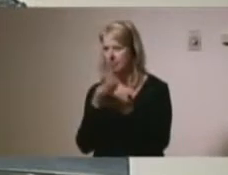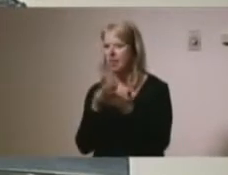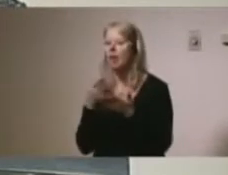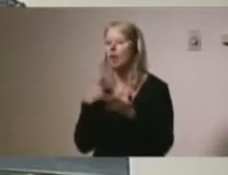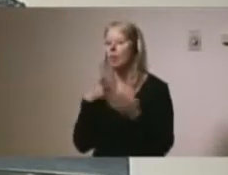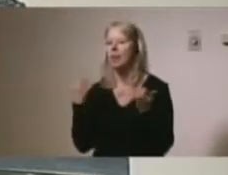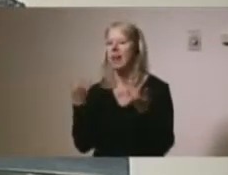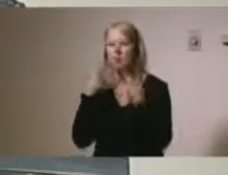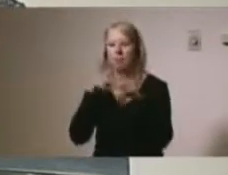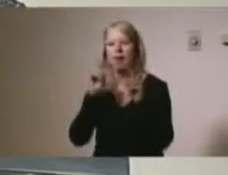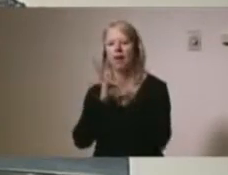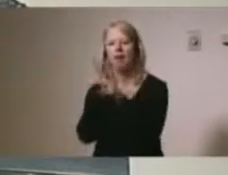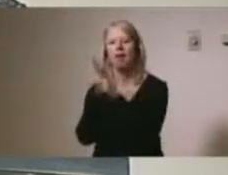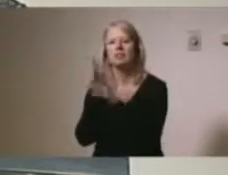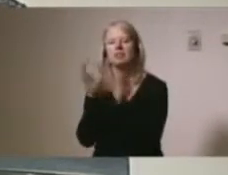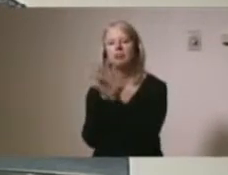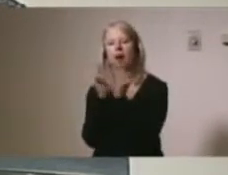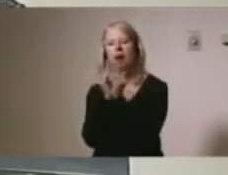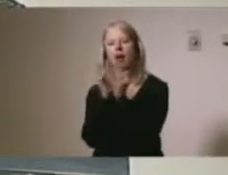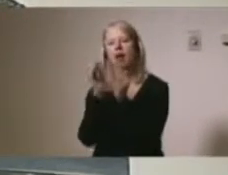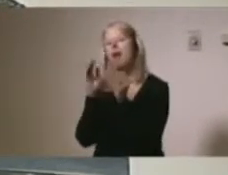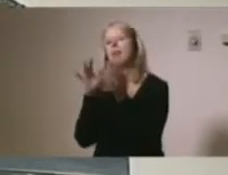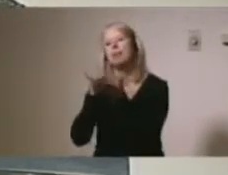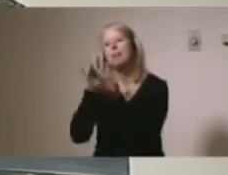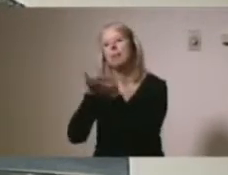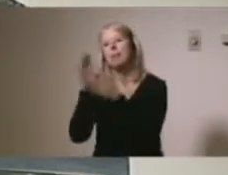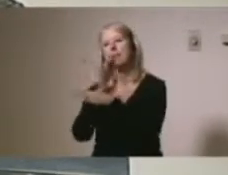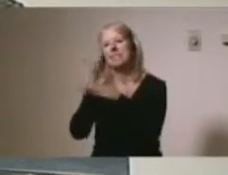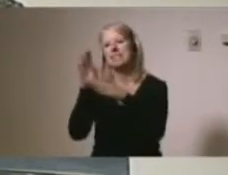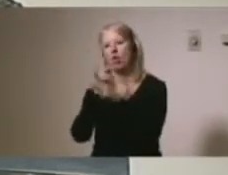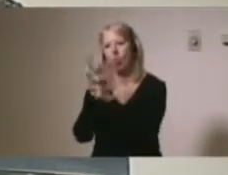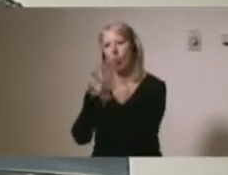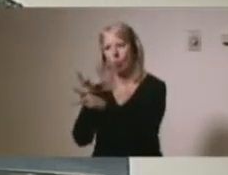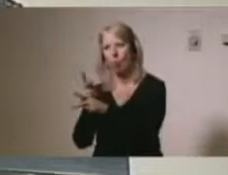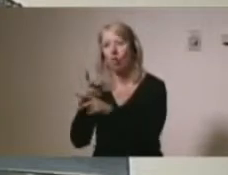loans from starting in 2014.